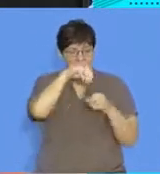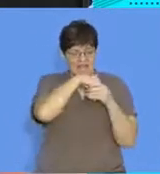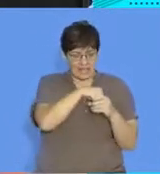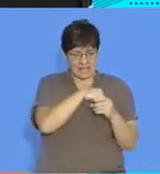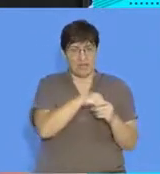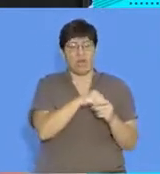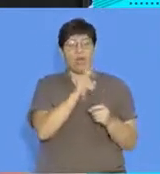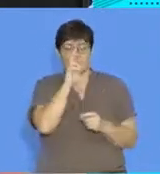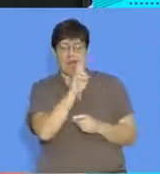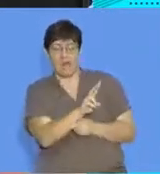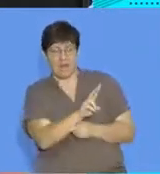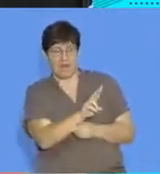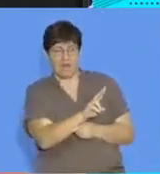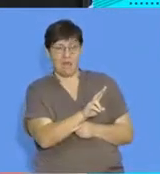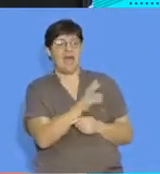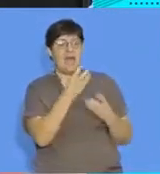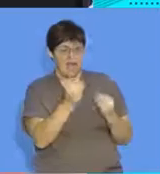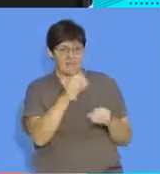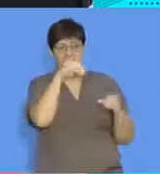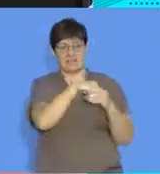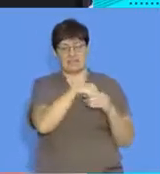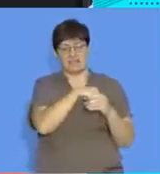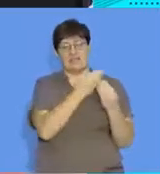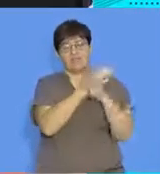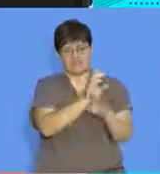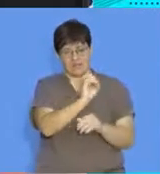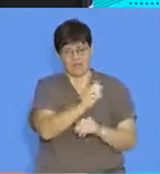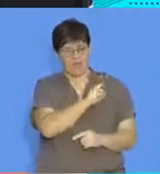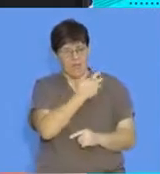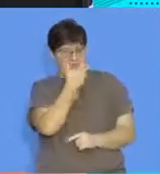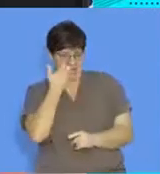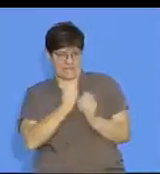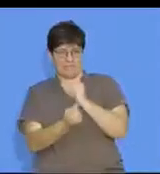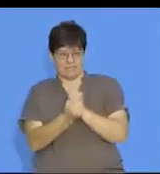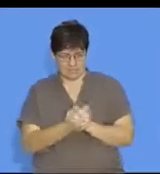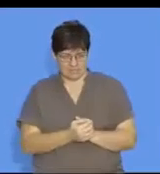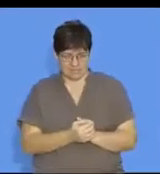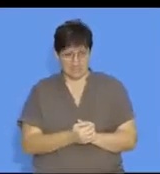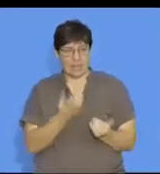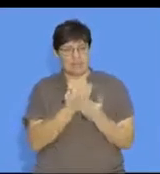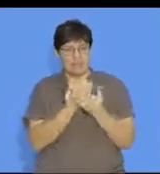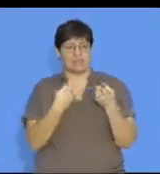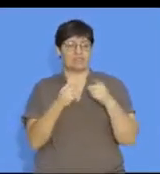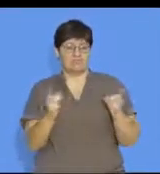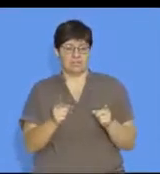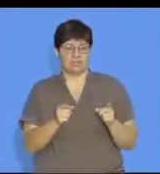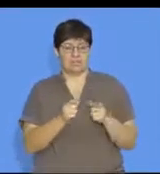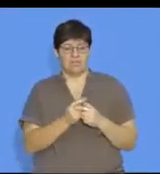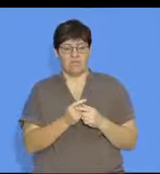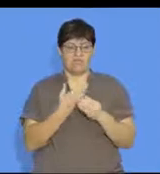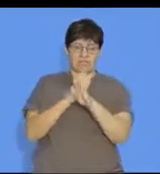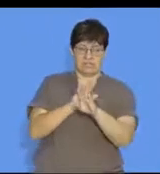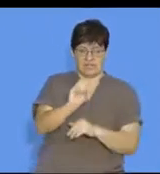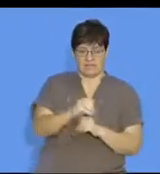why inside the battery, we want to appreciate that there is some internal resistance. So there's a potential difference across